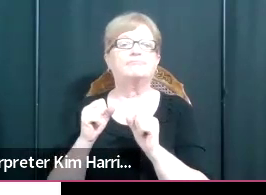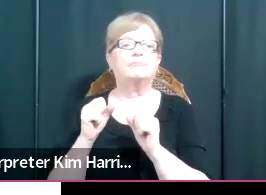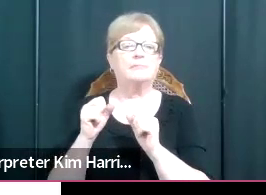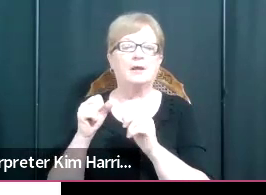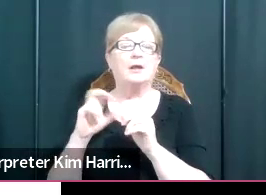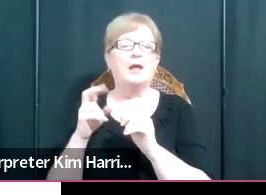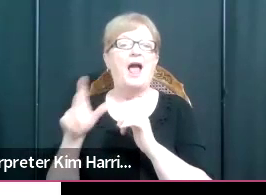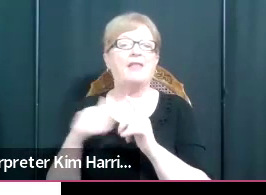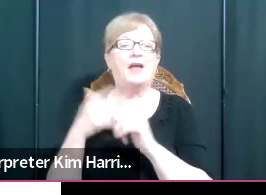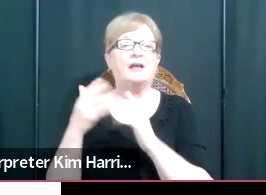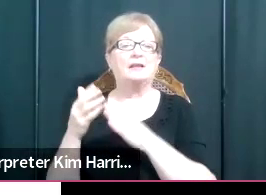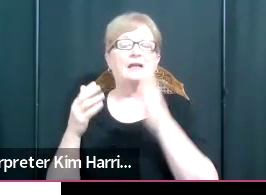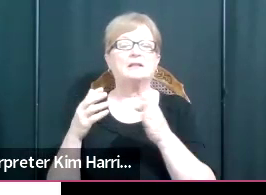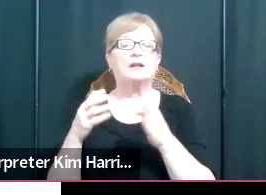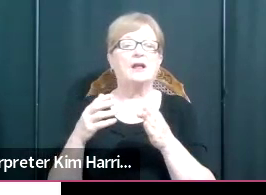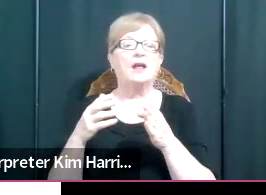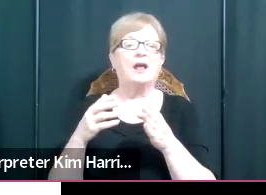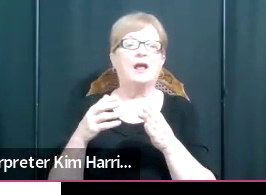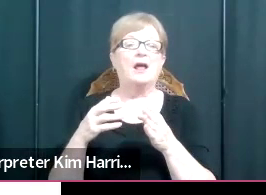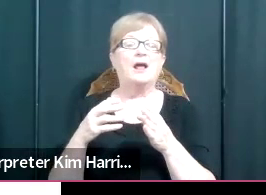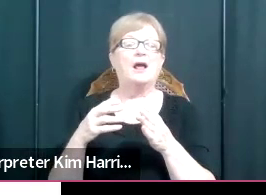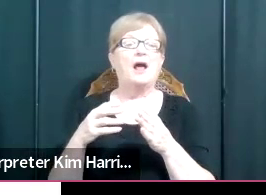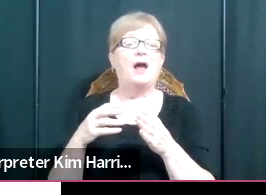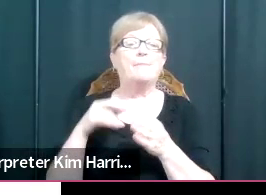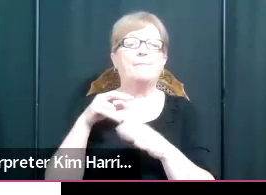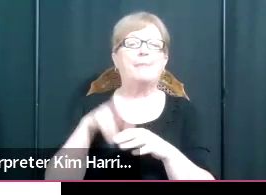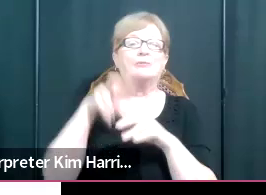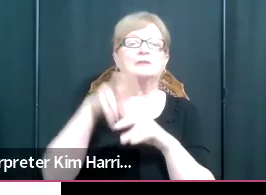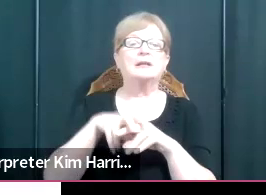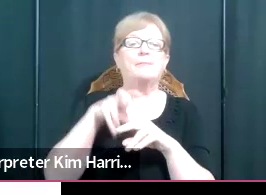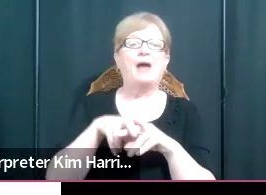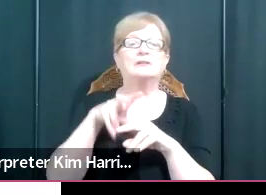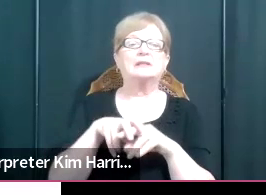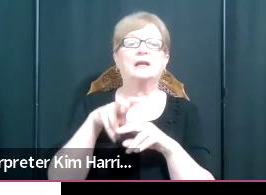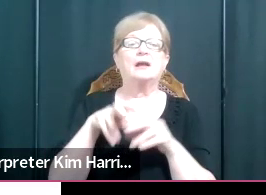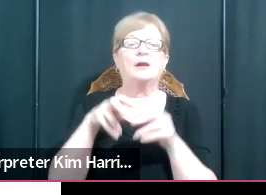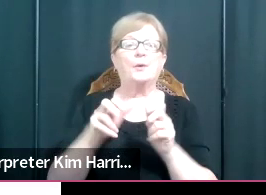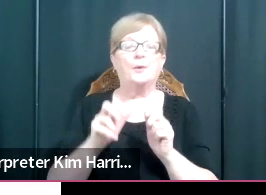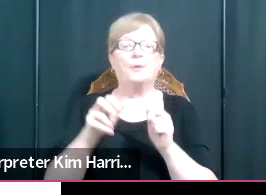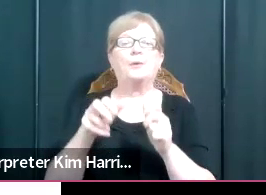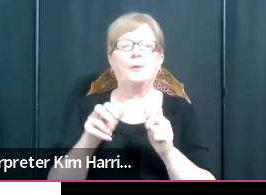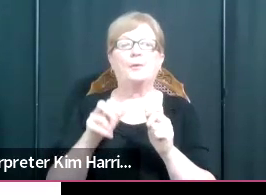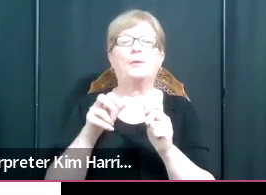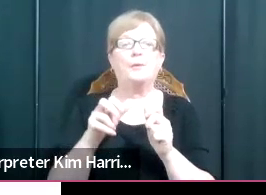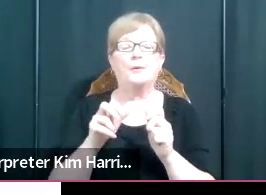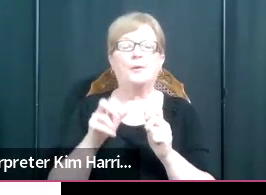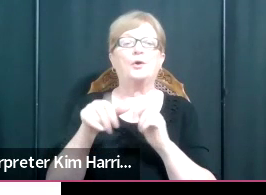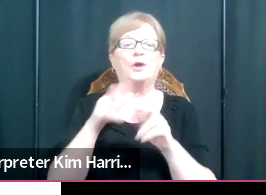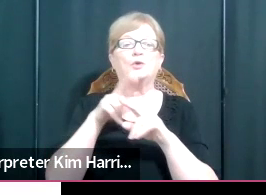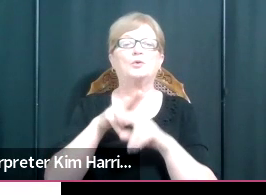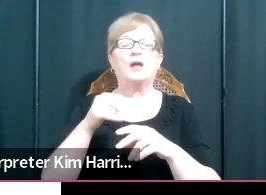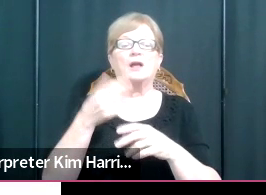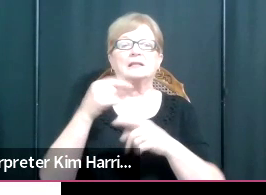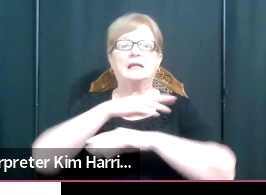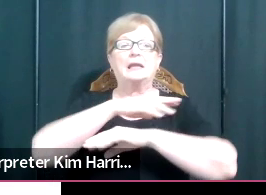And then right next to that, we have the bouncy bands, which is pretty much the same idea as the wiggle wobble chair feet, but you can use them while you're sitting at a desk.